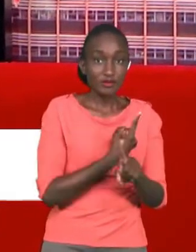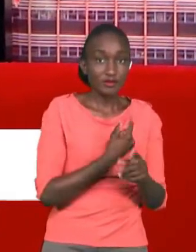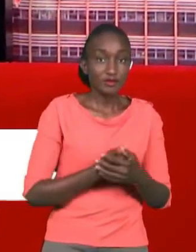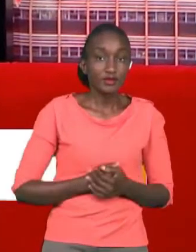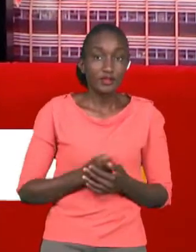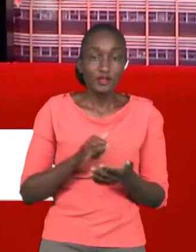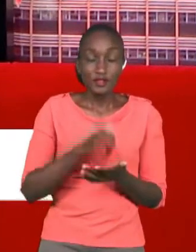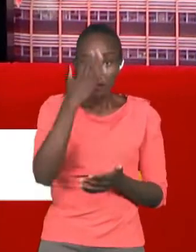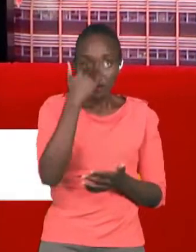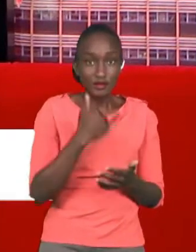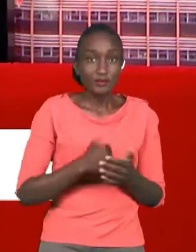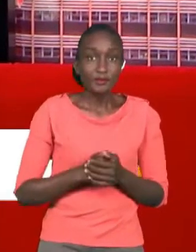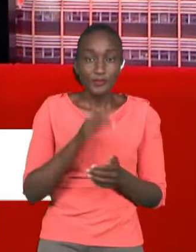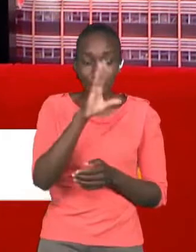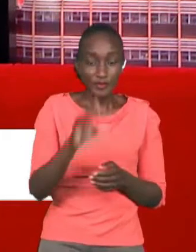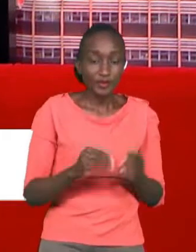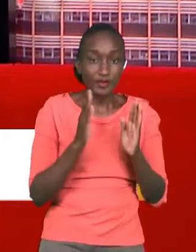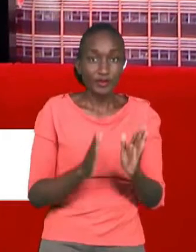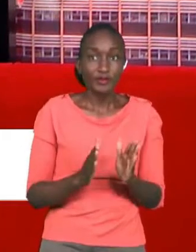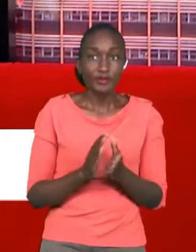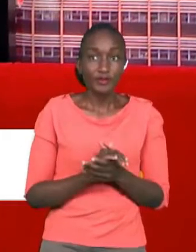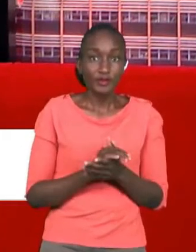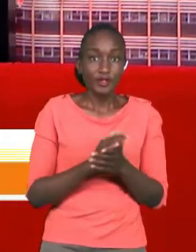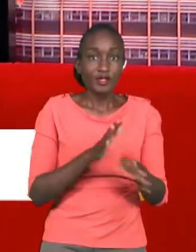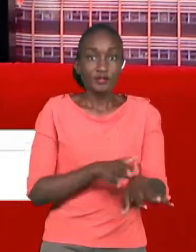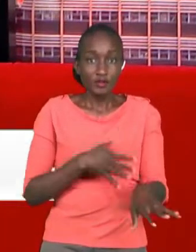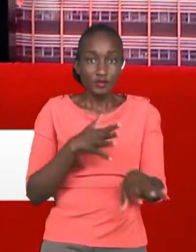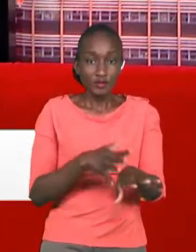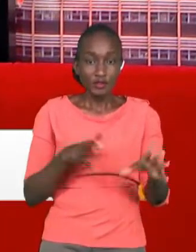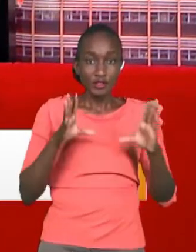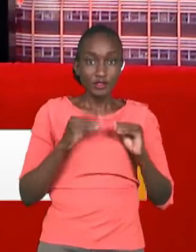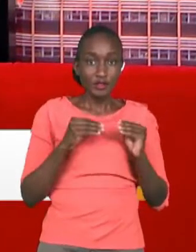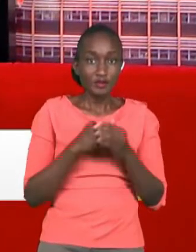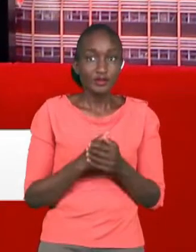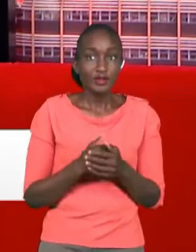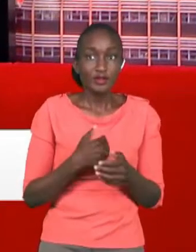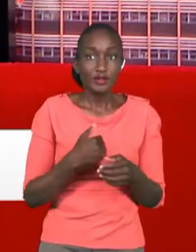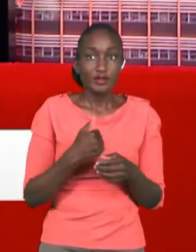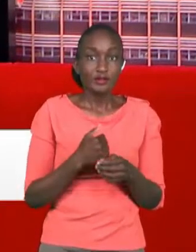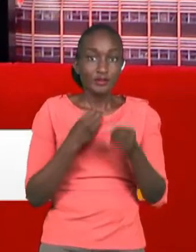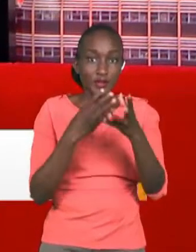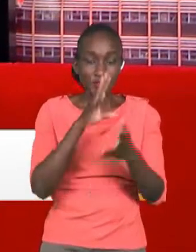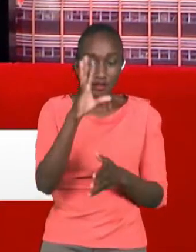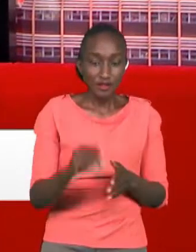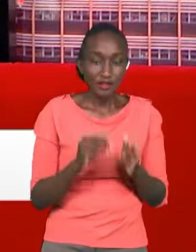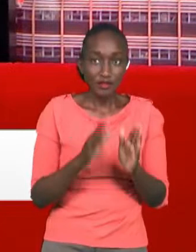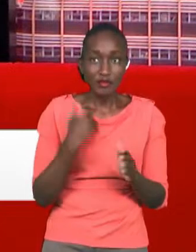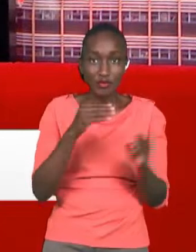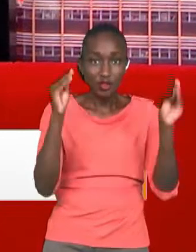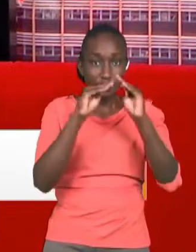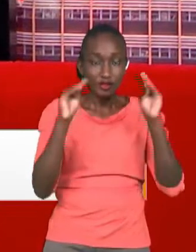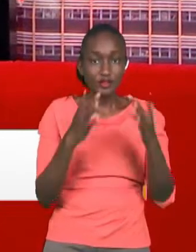So that's why Africans are slowly they are adopting. We have many Africans who are teaching